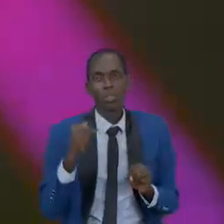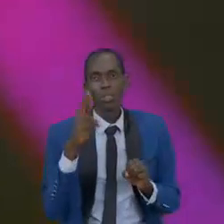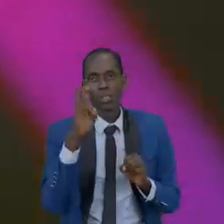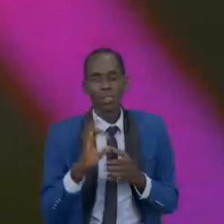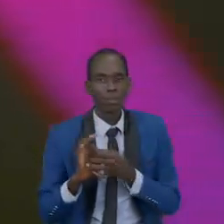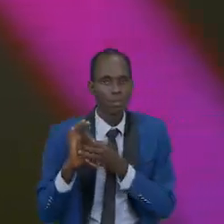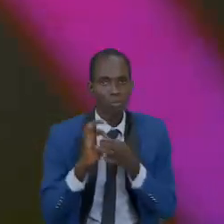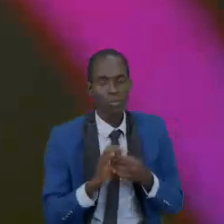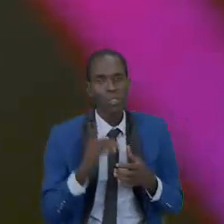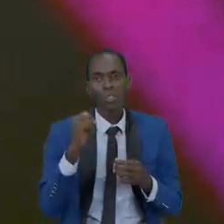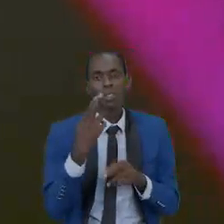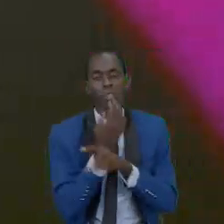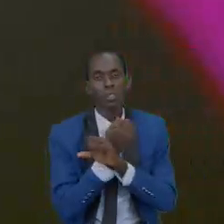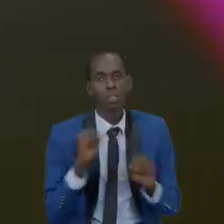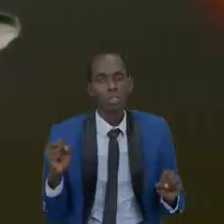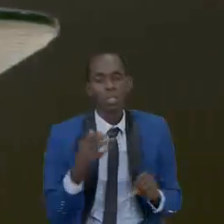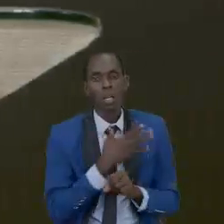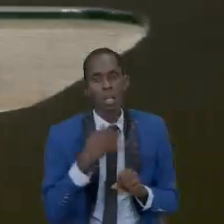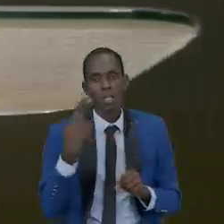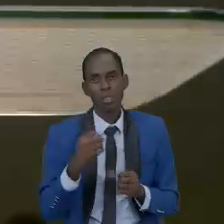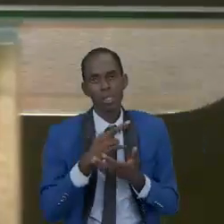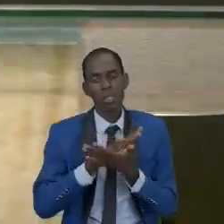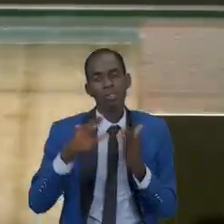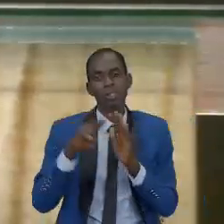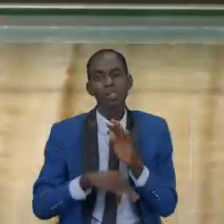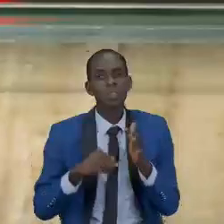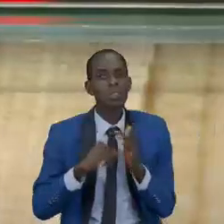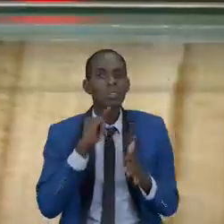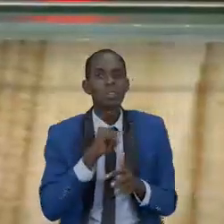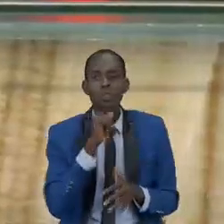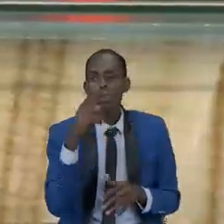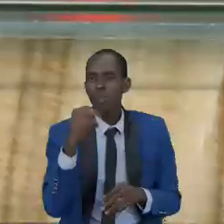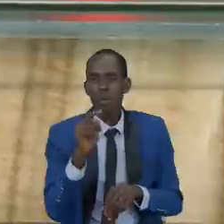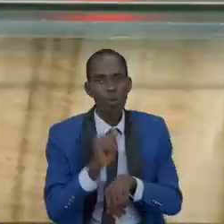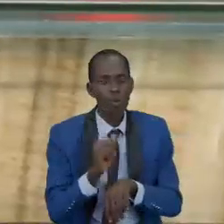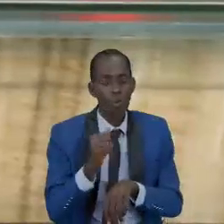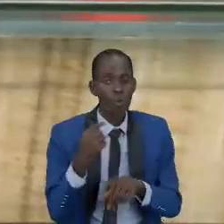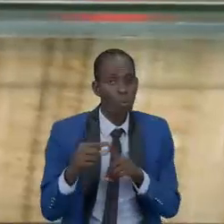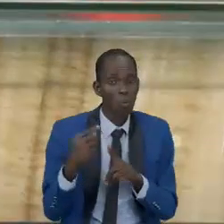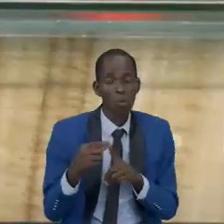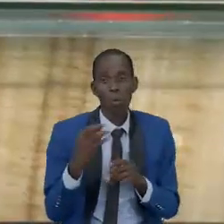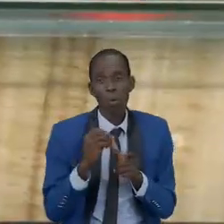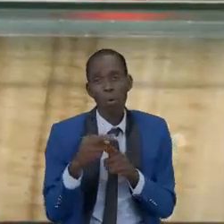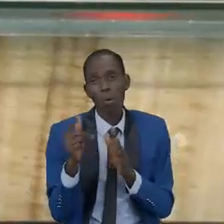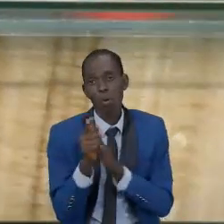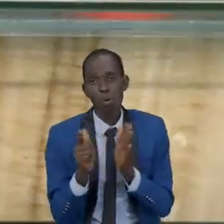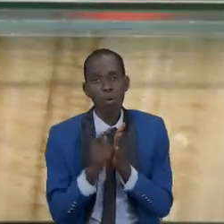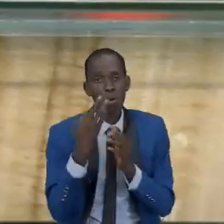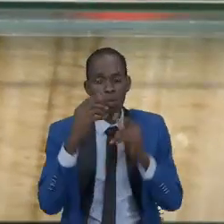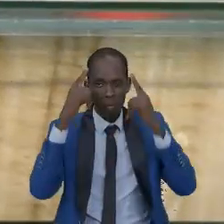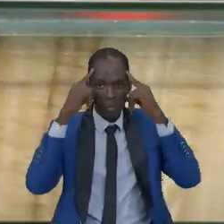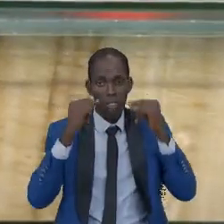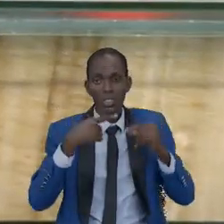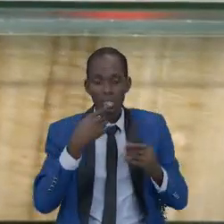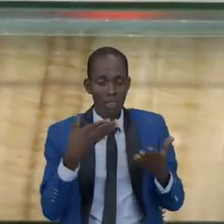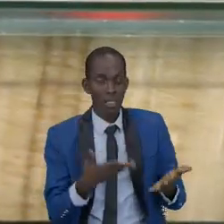reconciliation, the redemption, and the righteousness. It's not the law of Moses. It says he gave